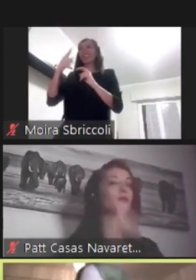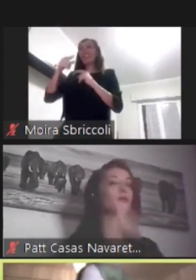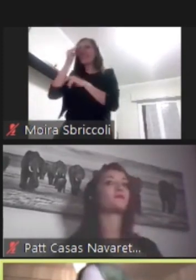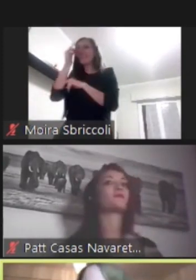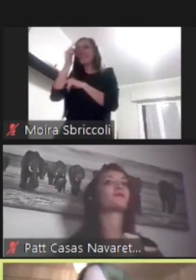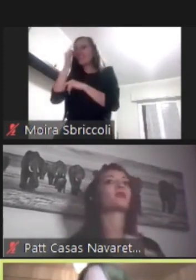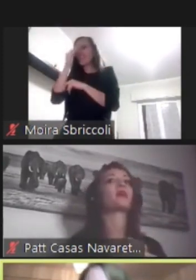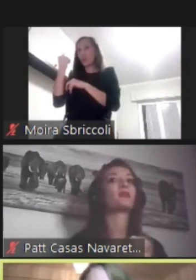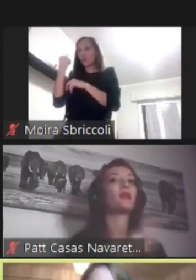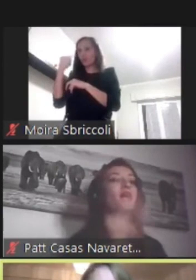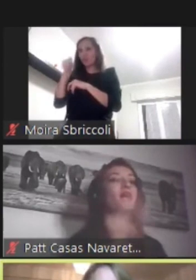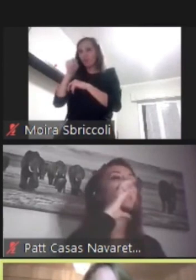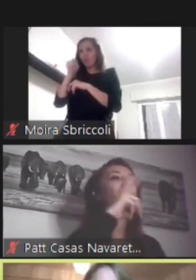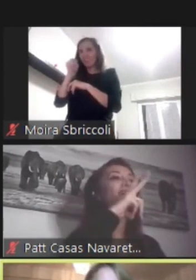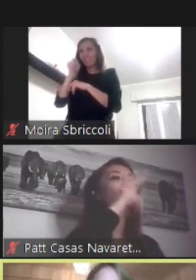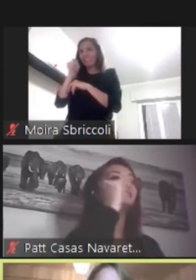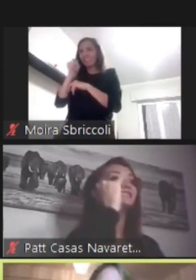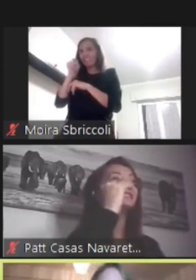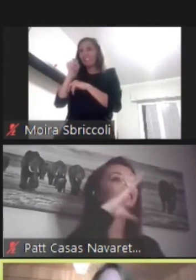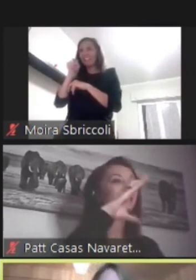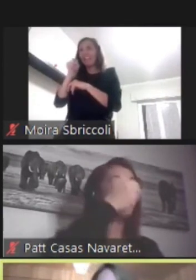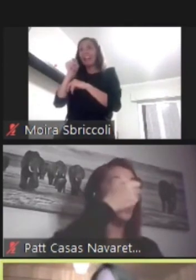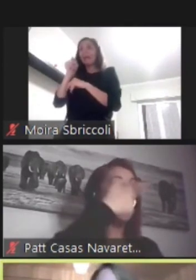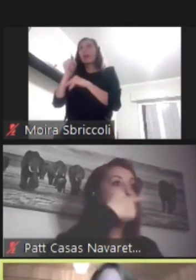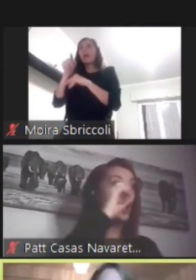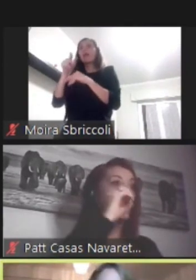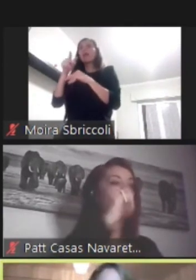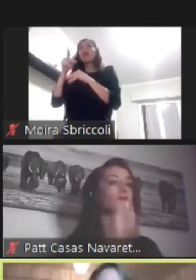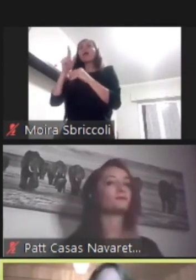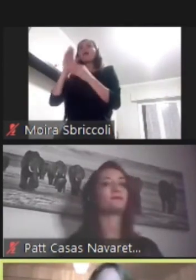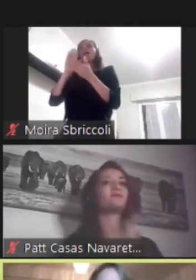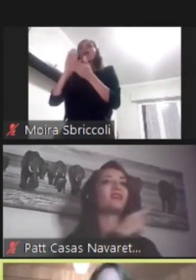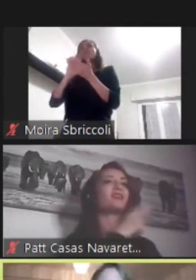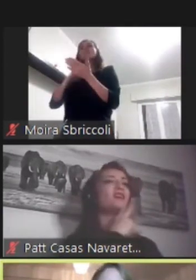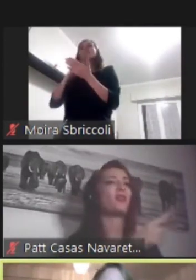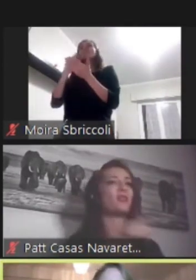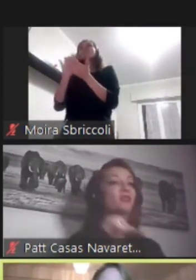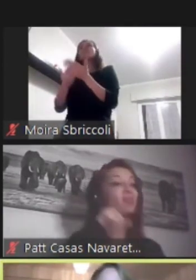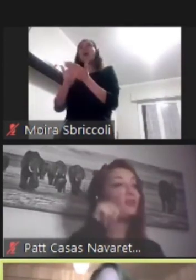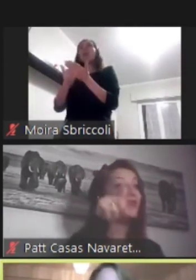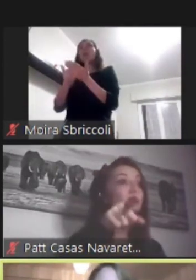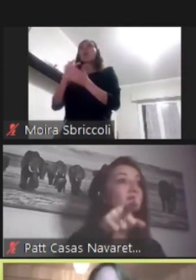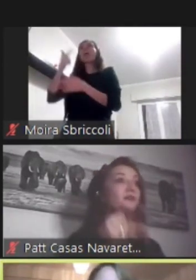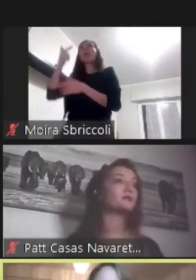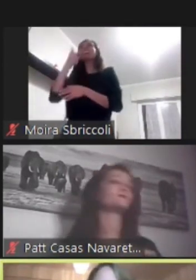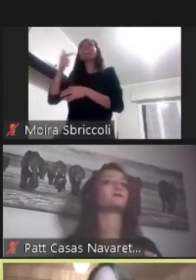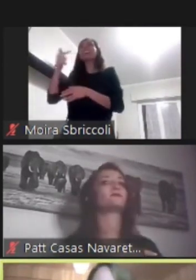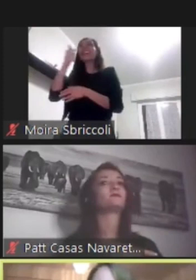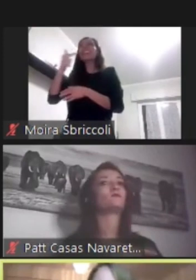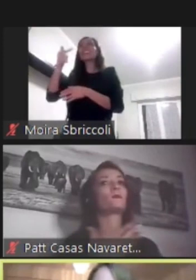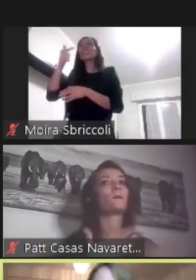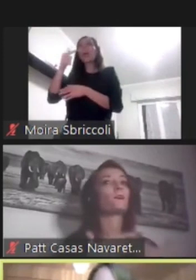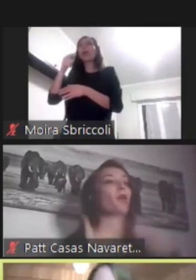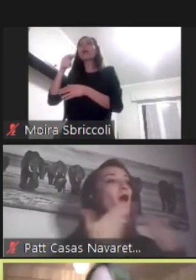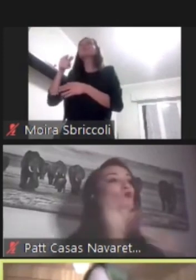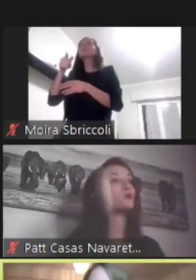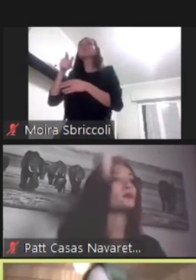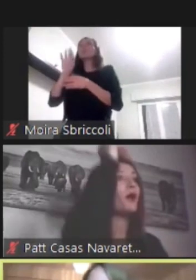the triglycerides. And that's because it increases the